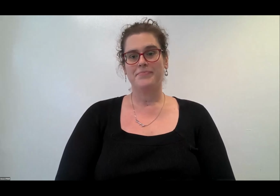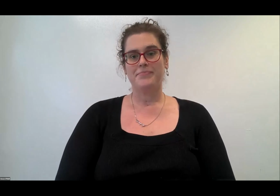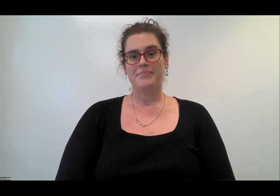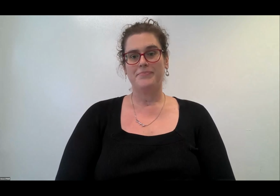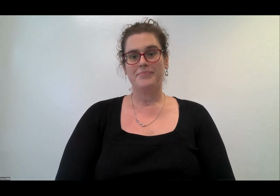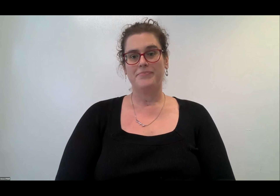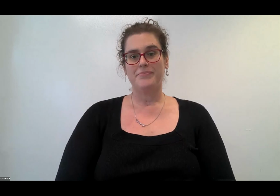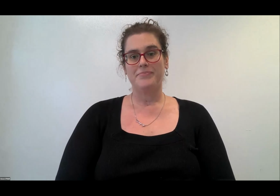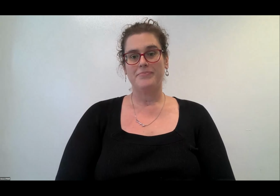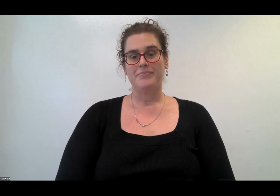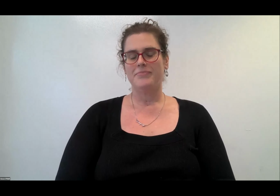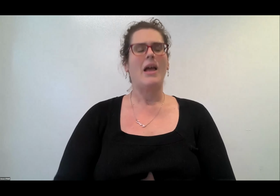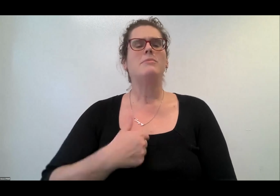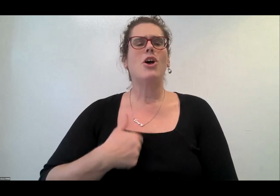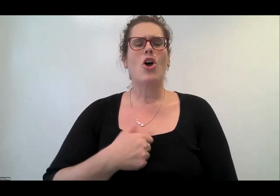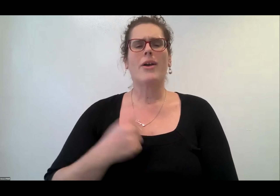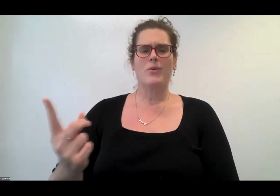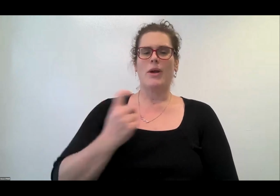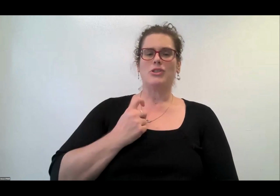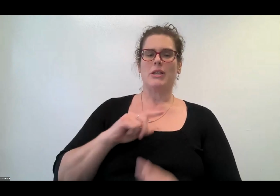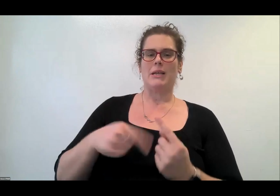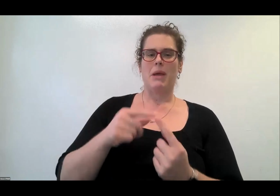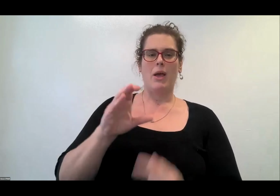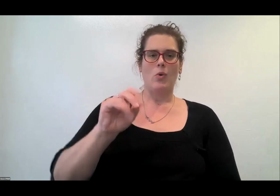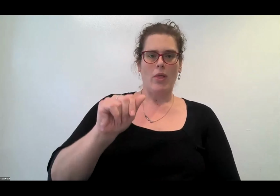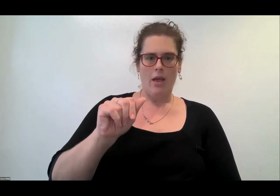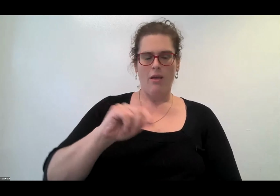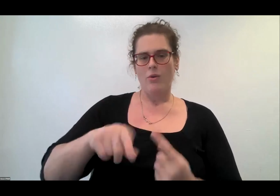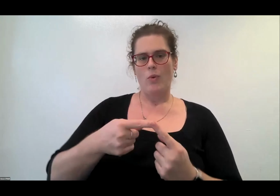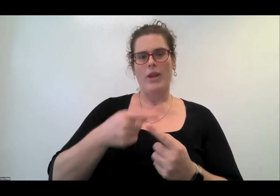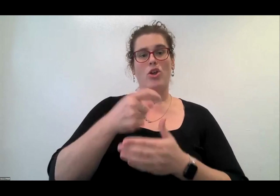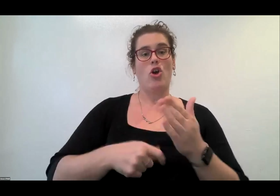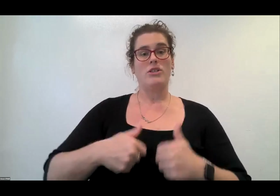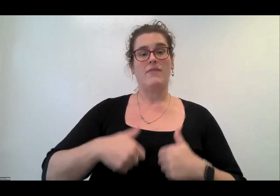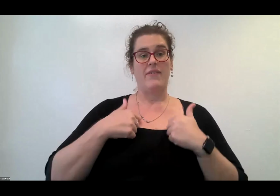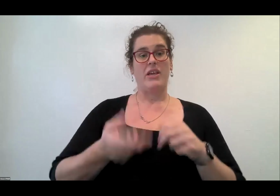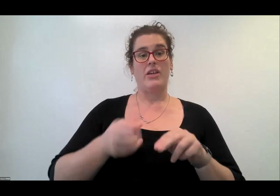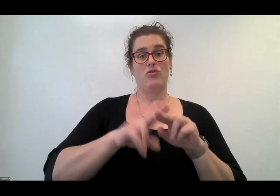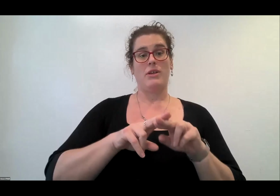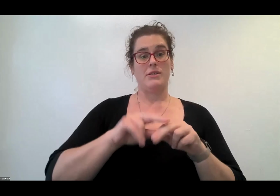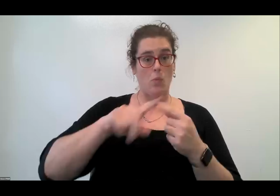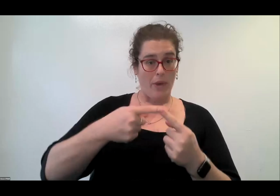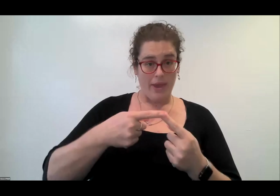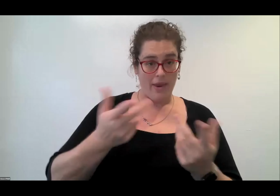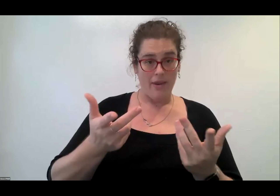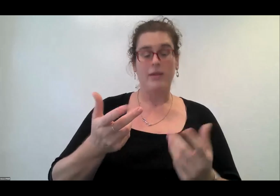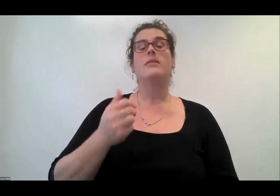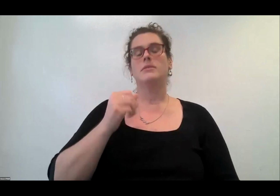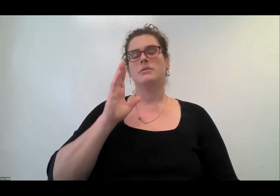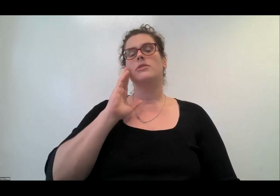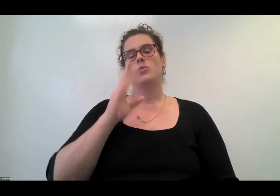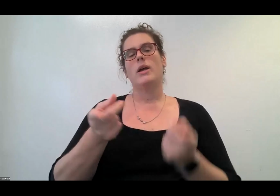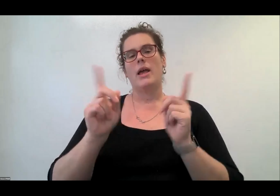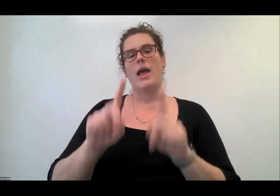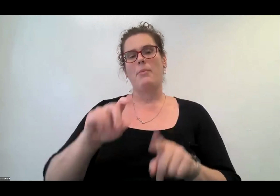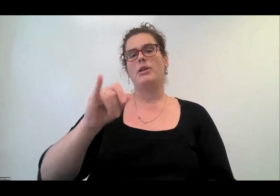out. There was a question, I'm sorry. There's a question in the chat saying I missed whether the COLA is going to happen. The COLA happens, there